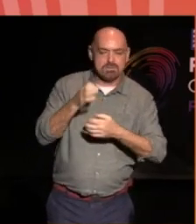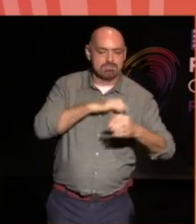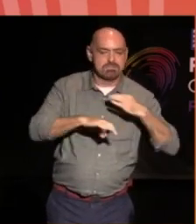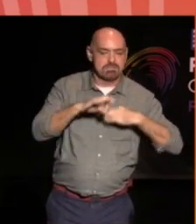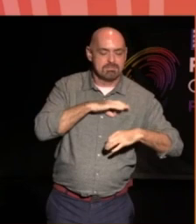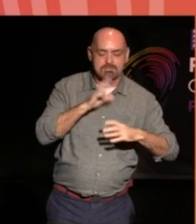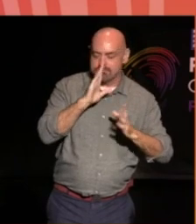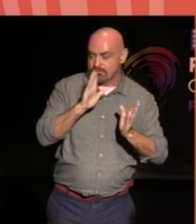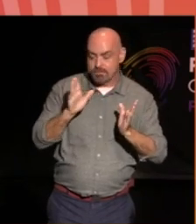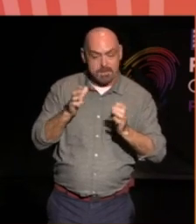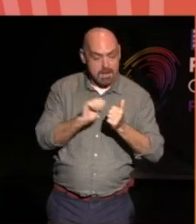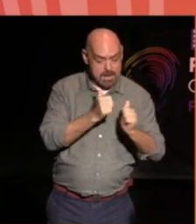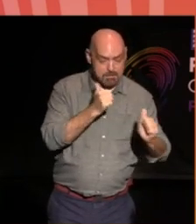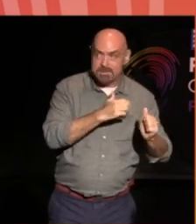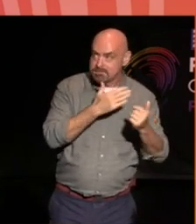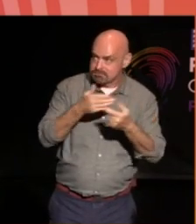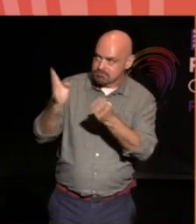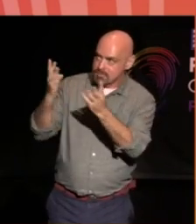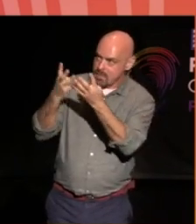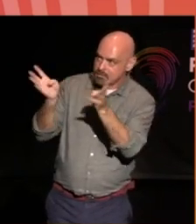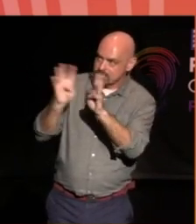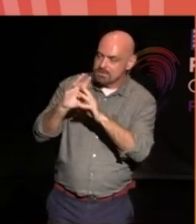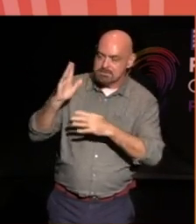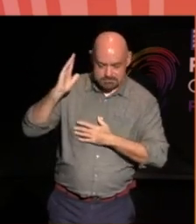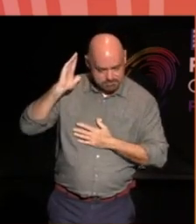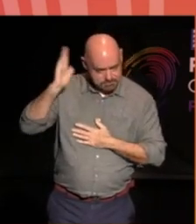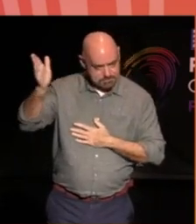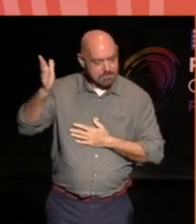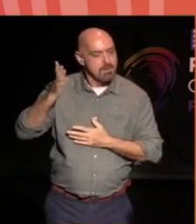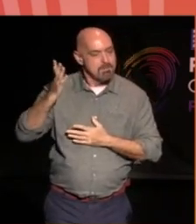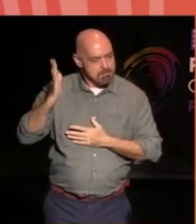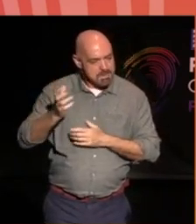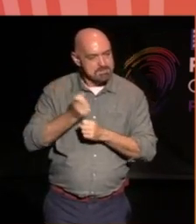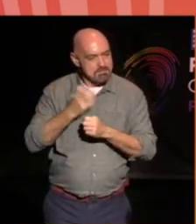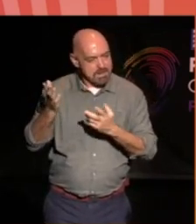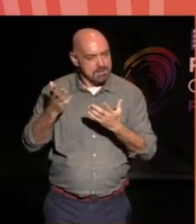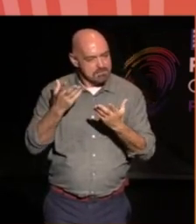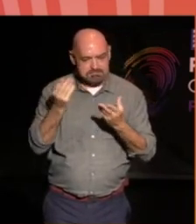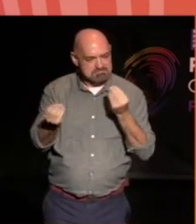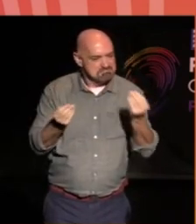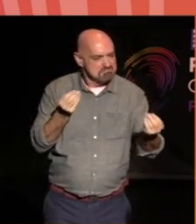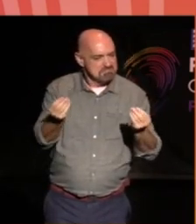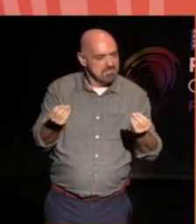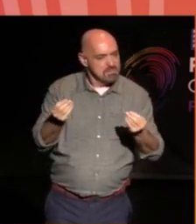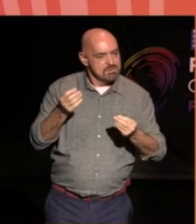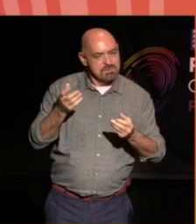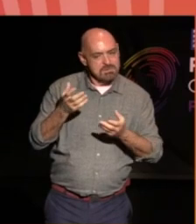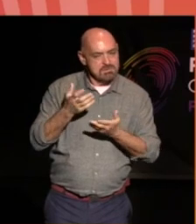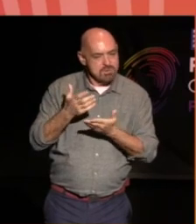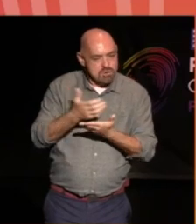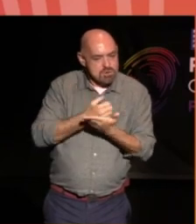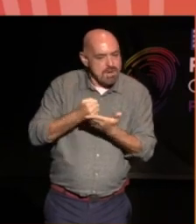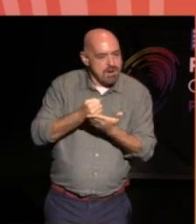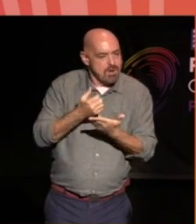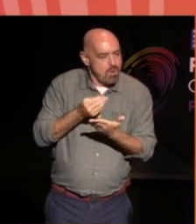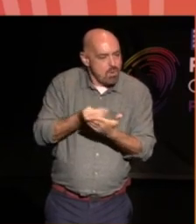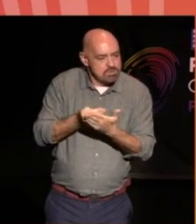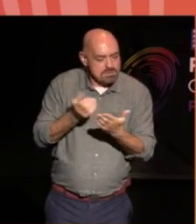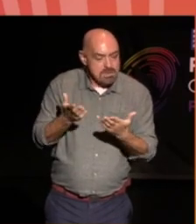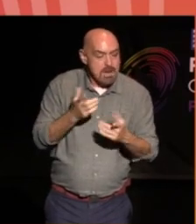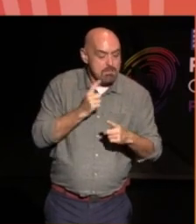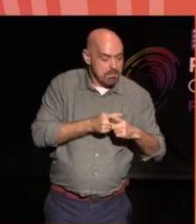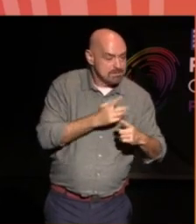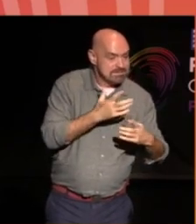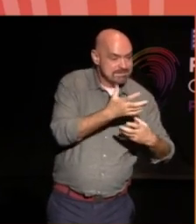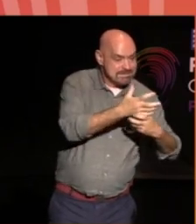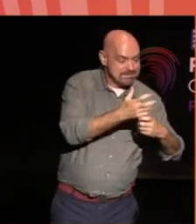the point of the responsibility of the directors of the company to maximise shareholder returns, to optimise all stakeholder returns, so that the